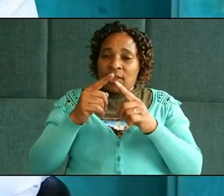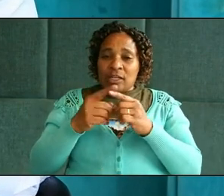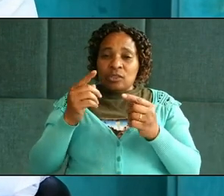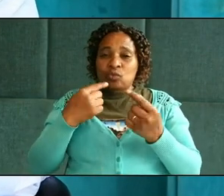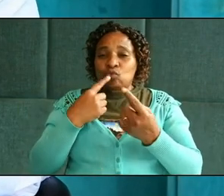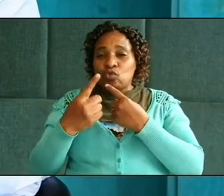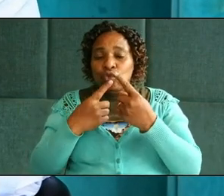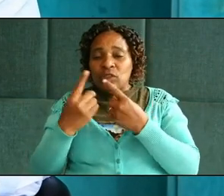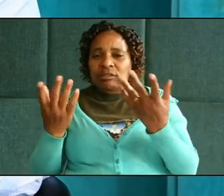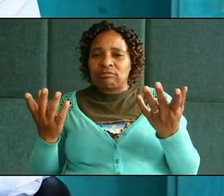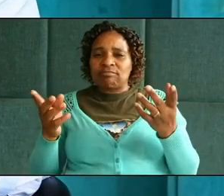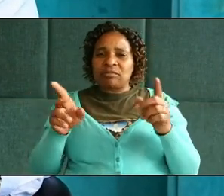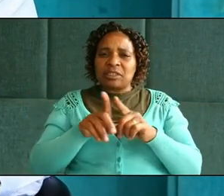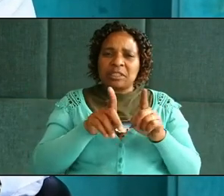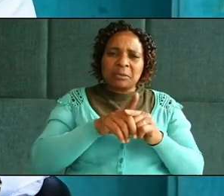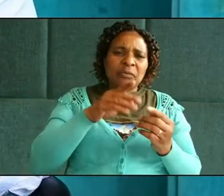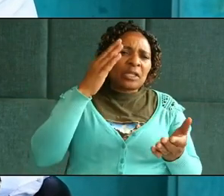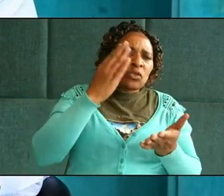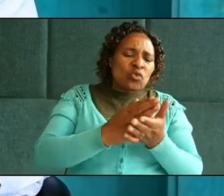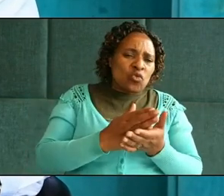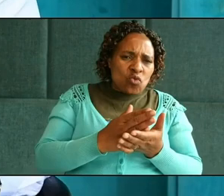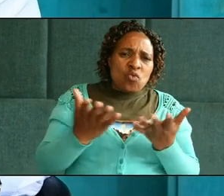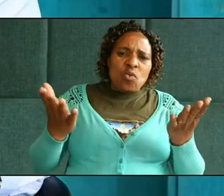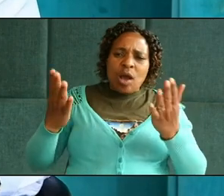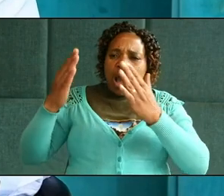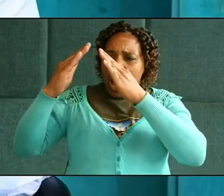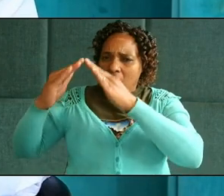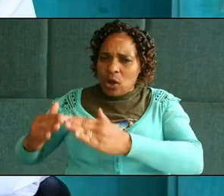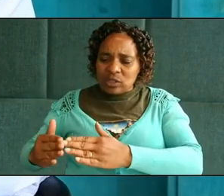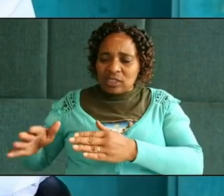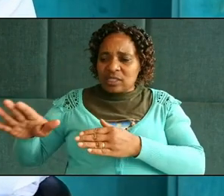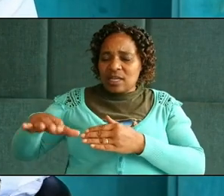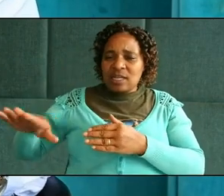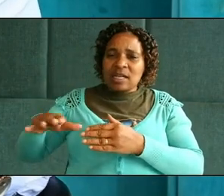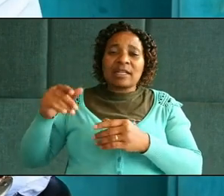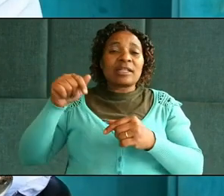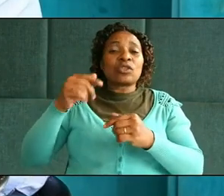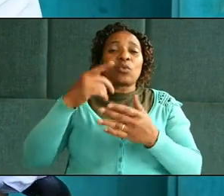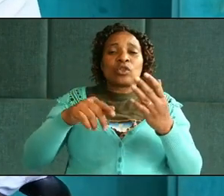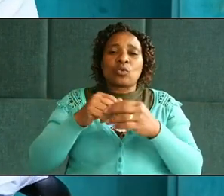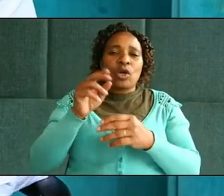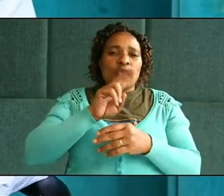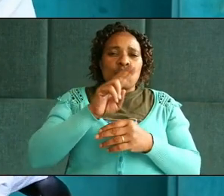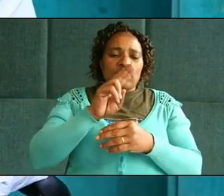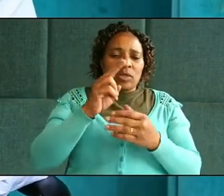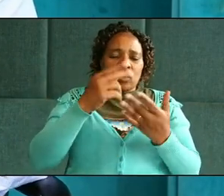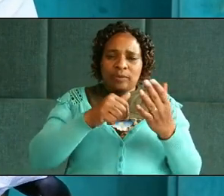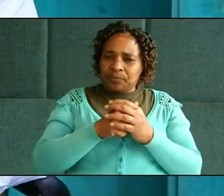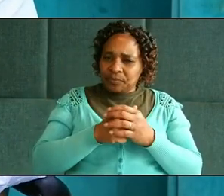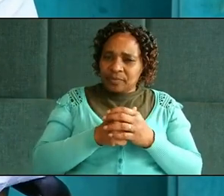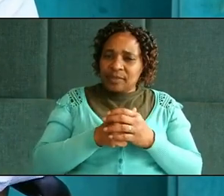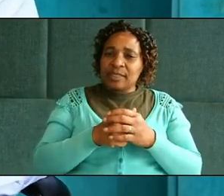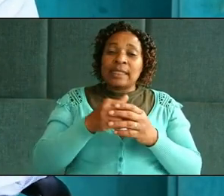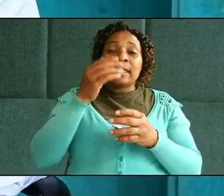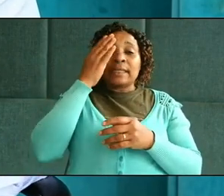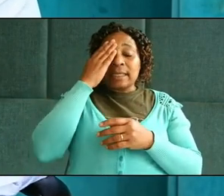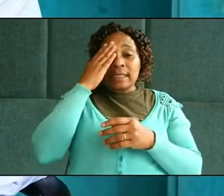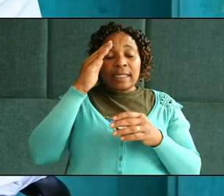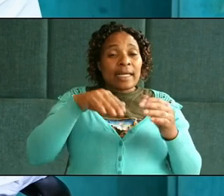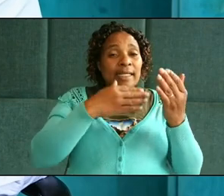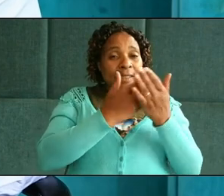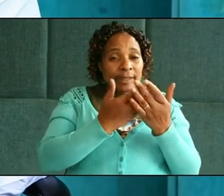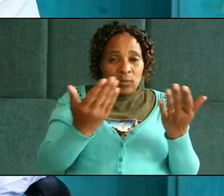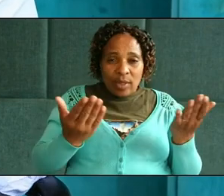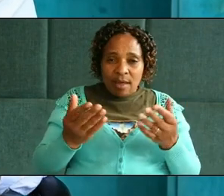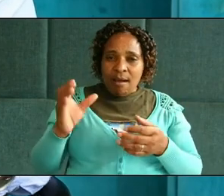when we talk about like the real estate section, this is what we're looking at. Like now the Israelites have reached in